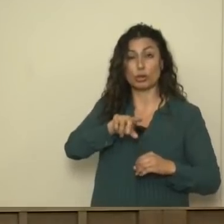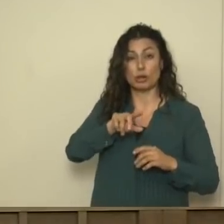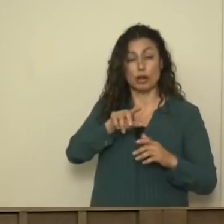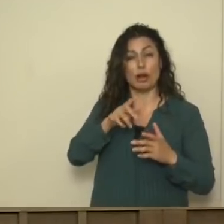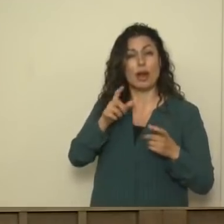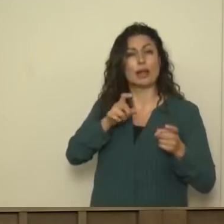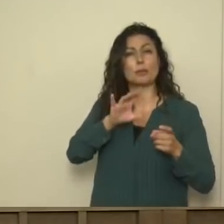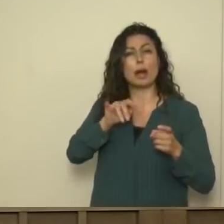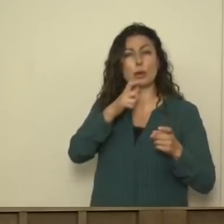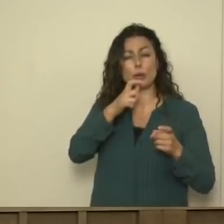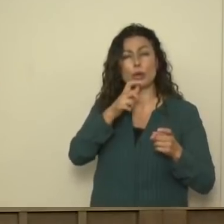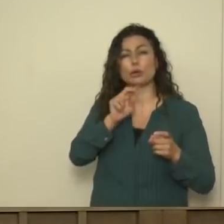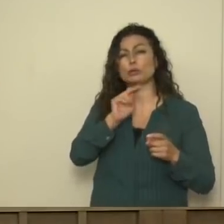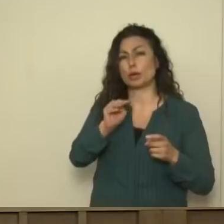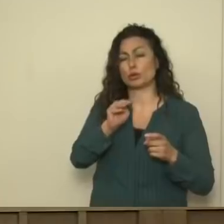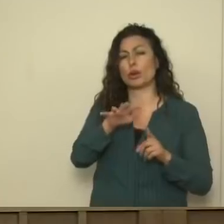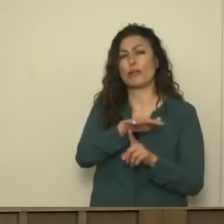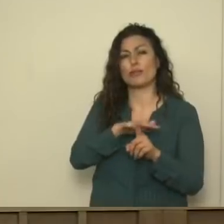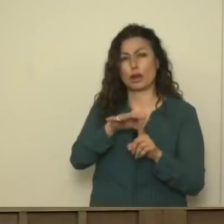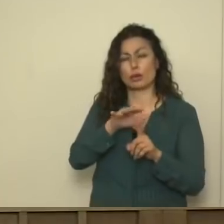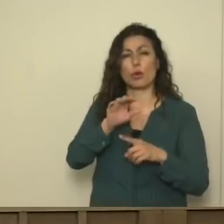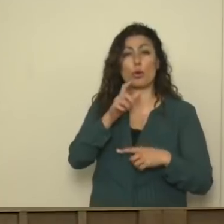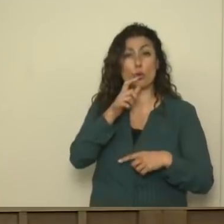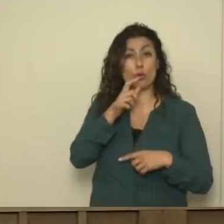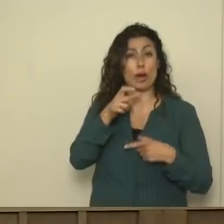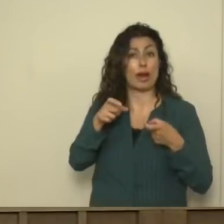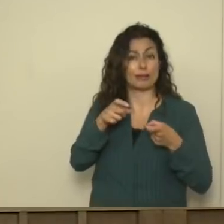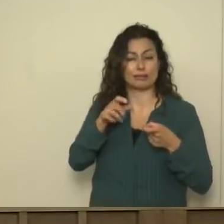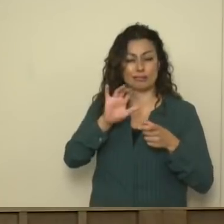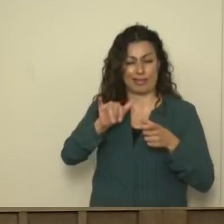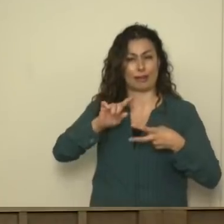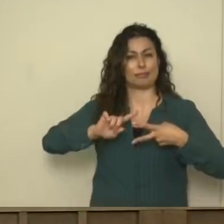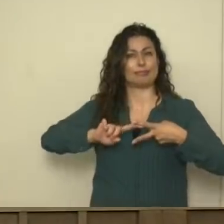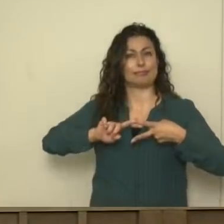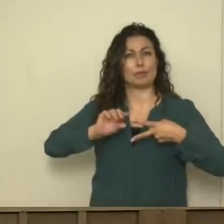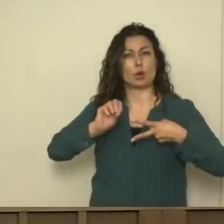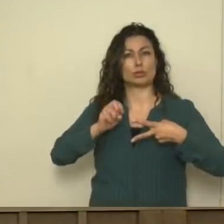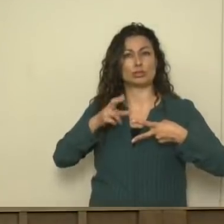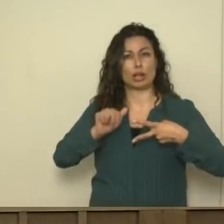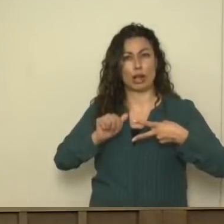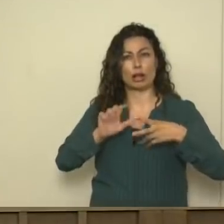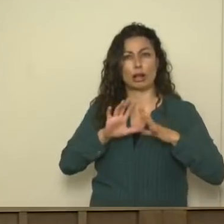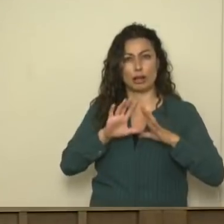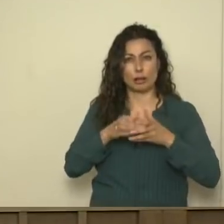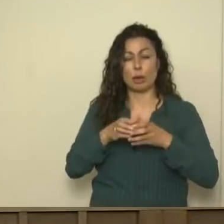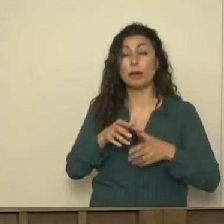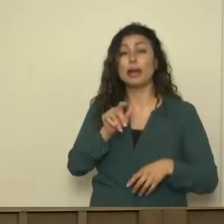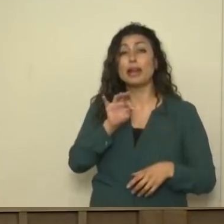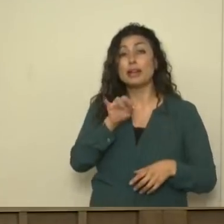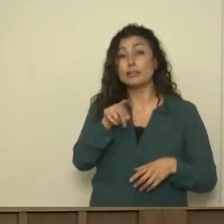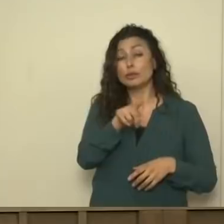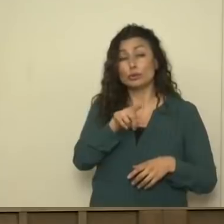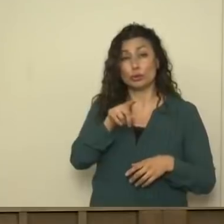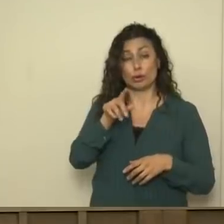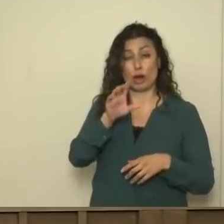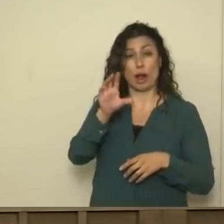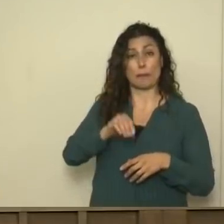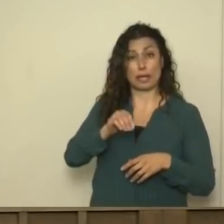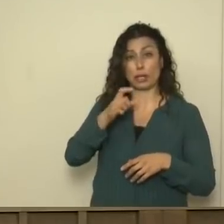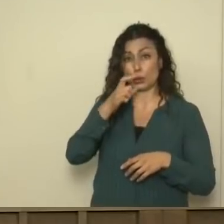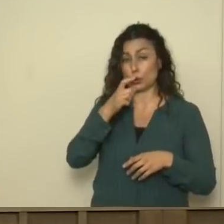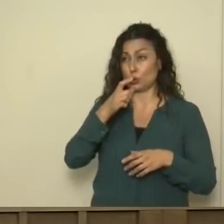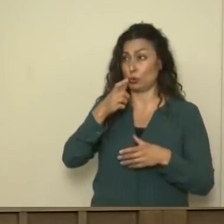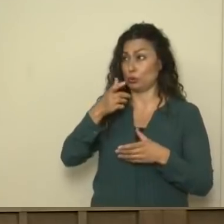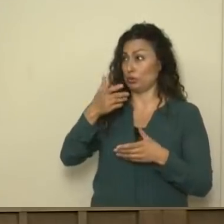are handled by the New Mexico Environment Department's OSHA program. So odds are, if you are an employer and you have